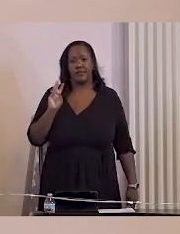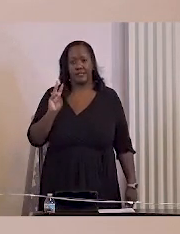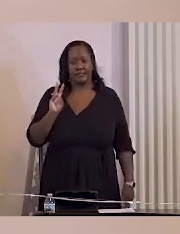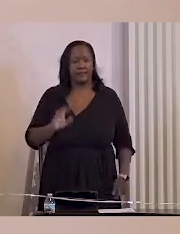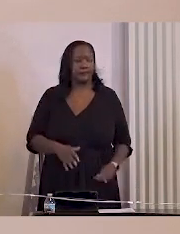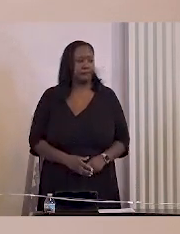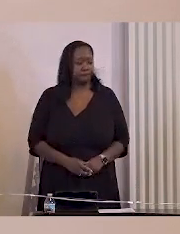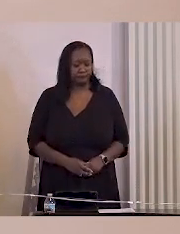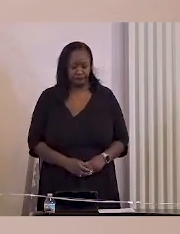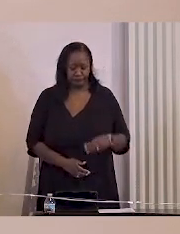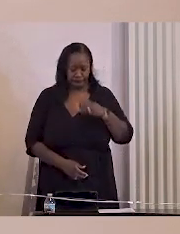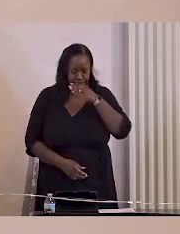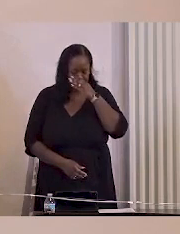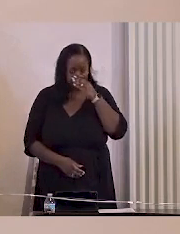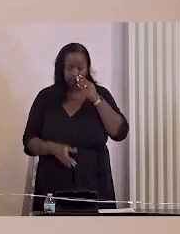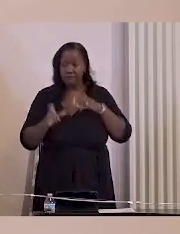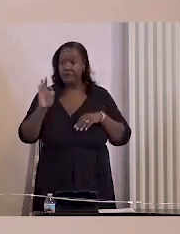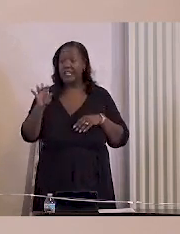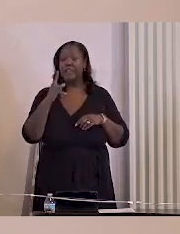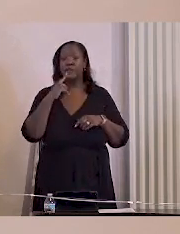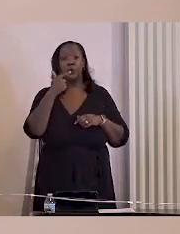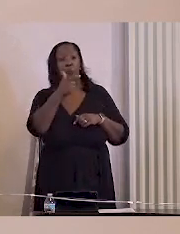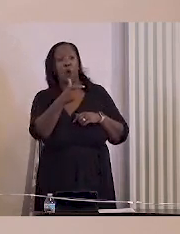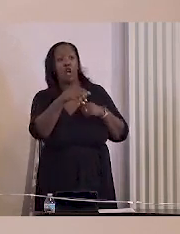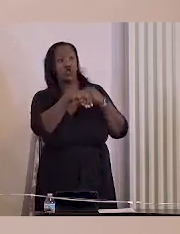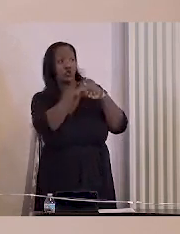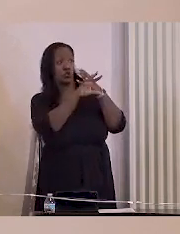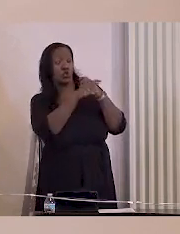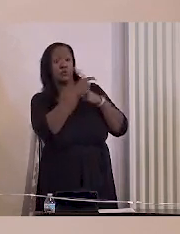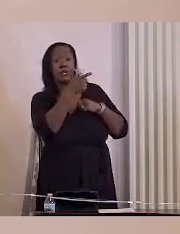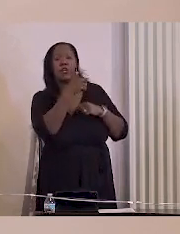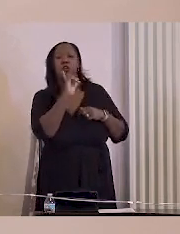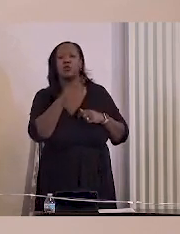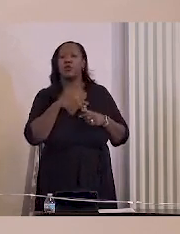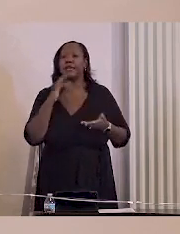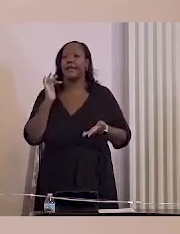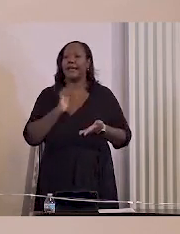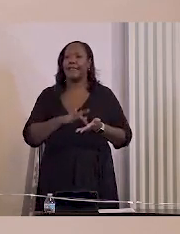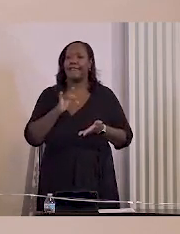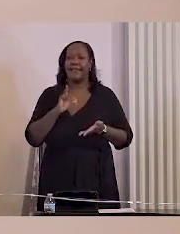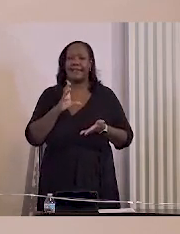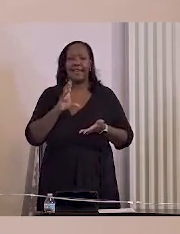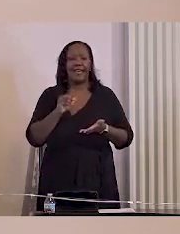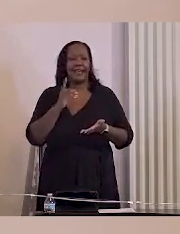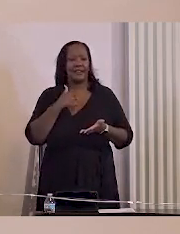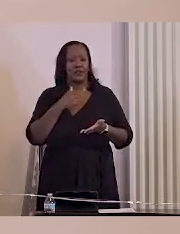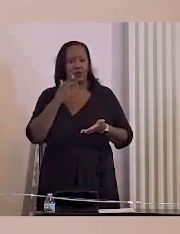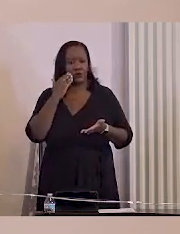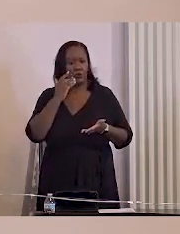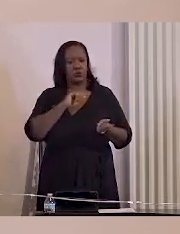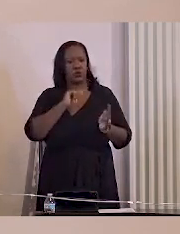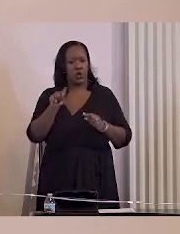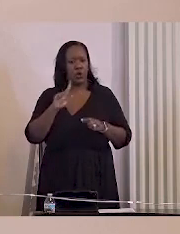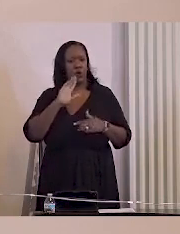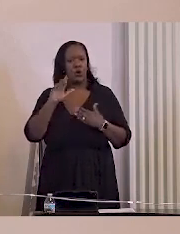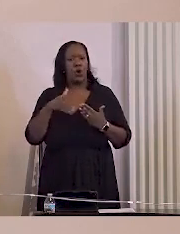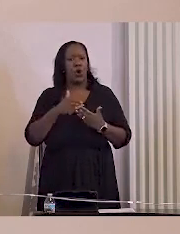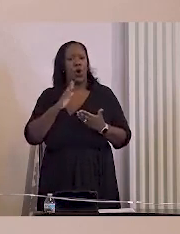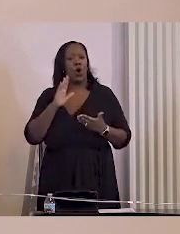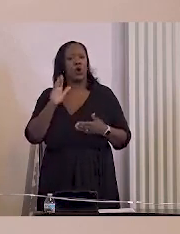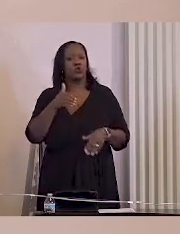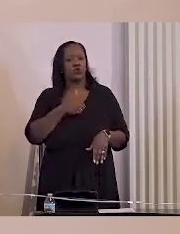73256. If you're on Zoom, click the link in the chat, which will direct you to All Souls Online